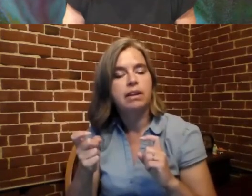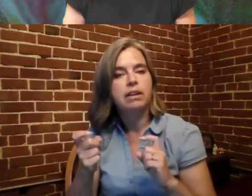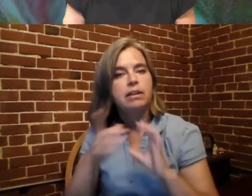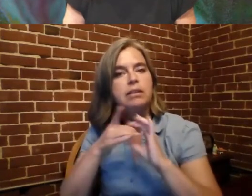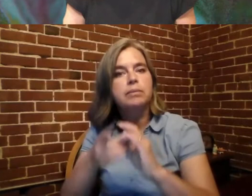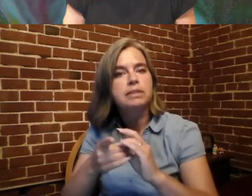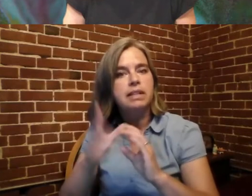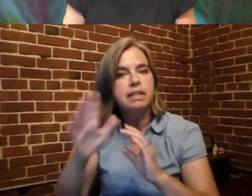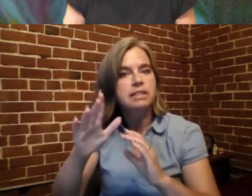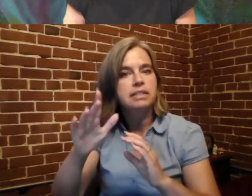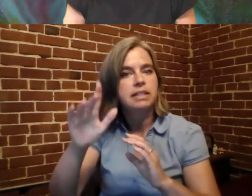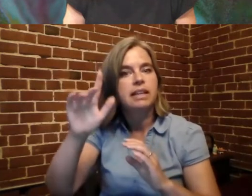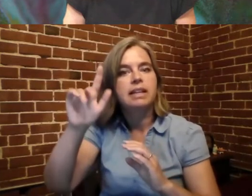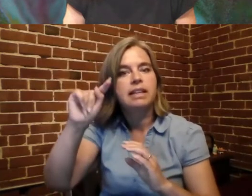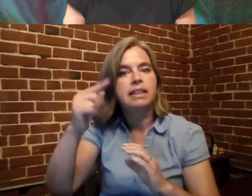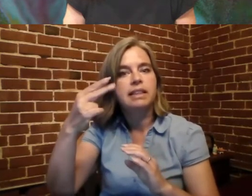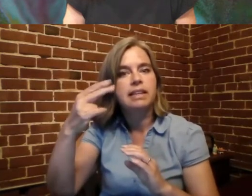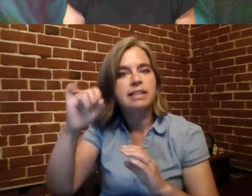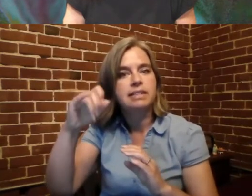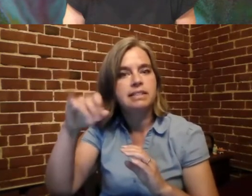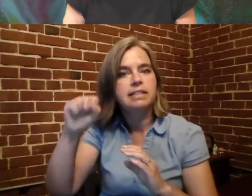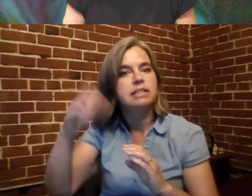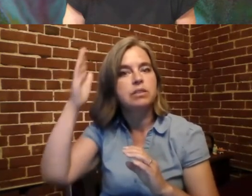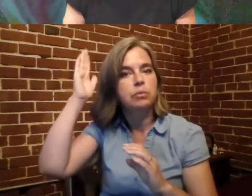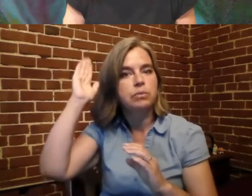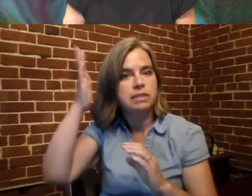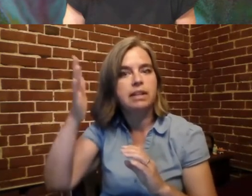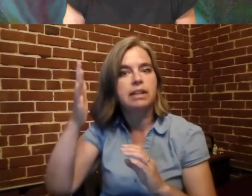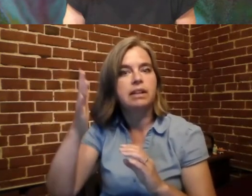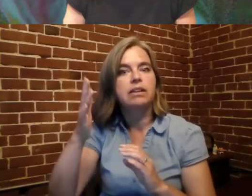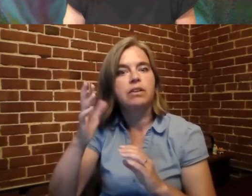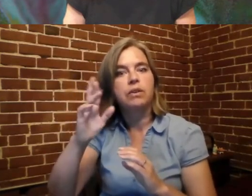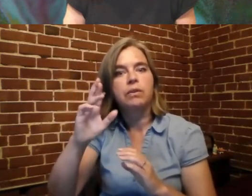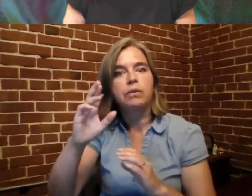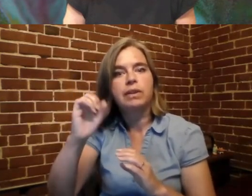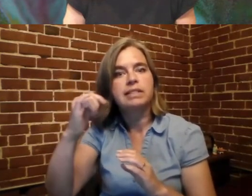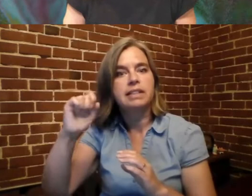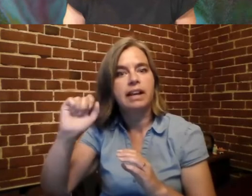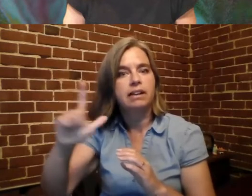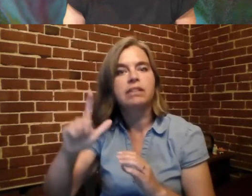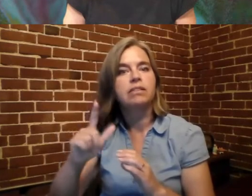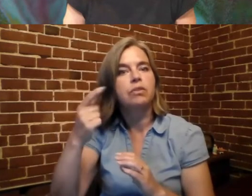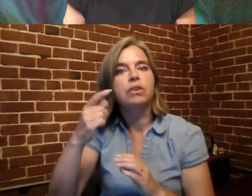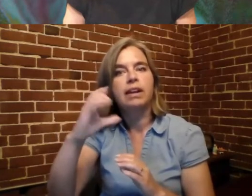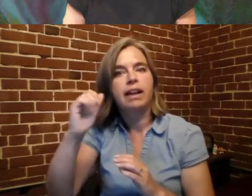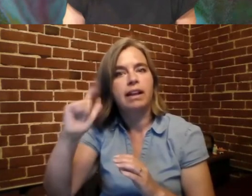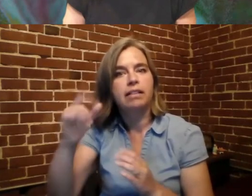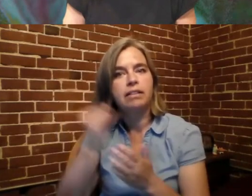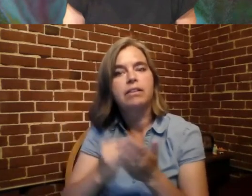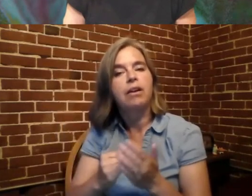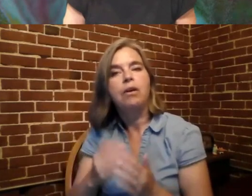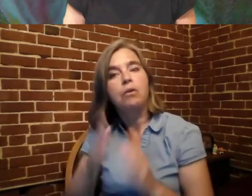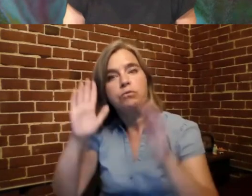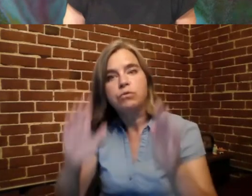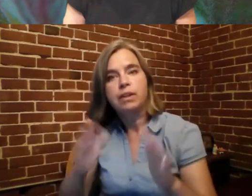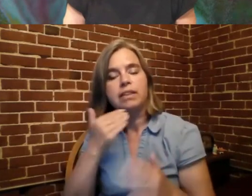his pieces that he presented at his recital for CalArt. Oh, that's great. Thank you. Thank you. Mm-hmm. So